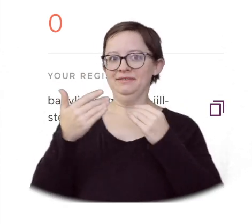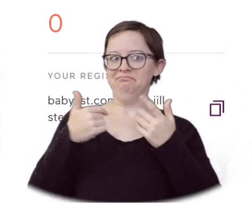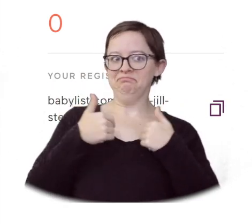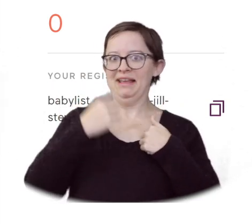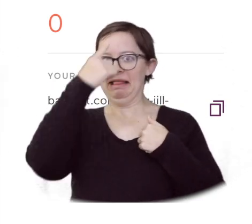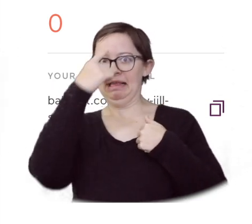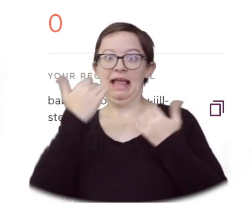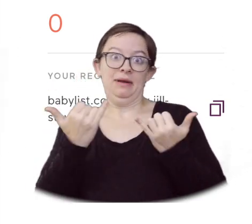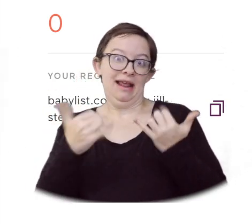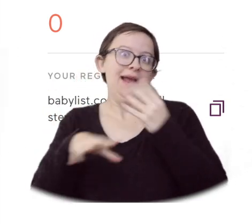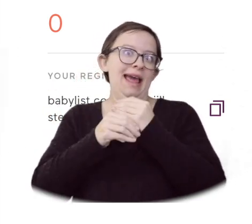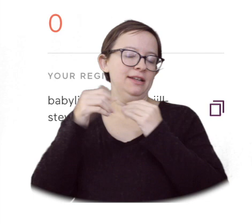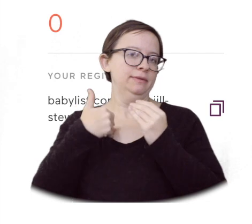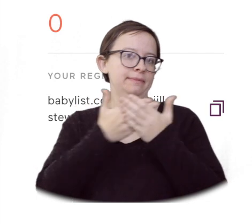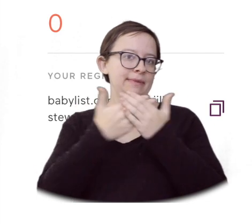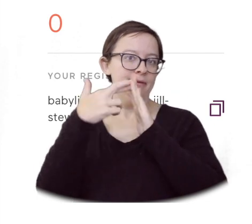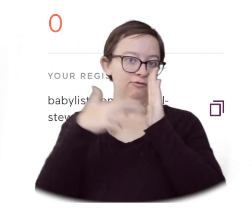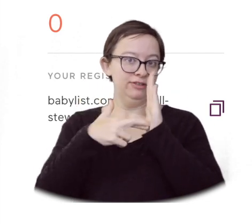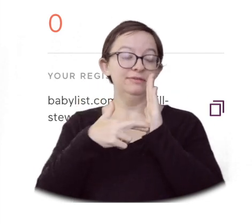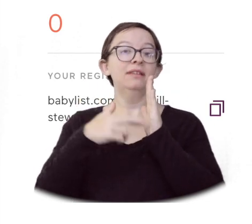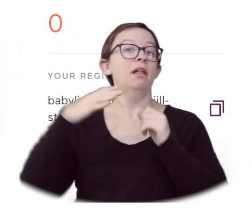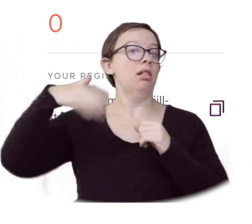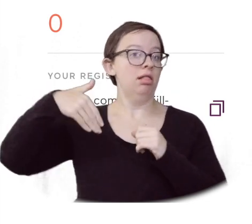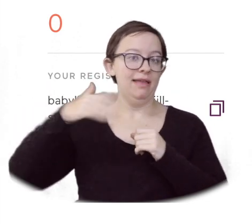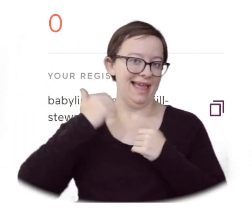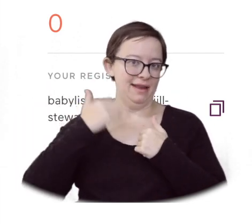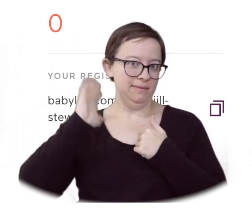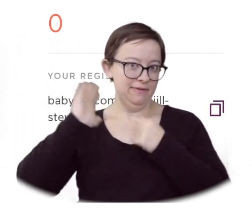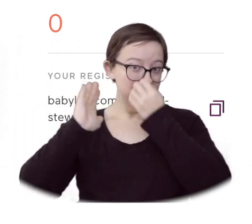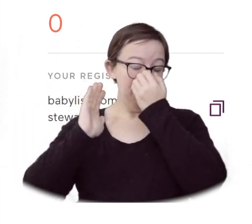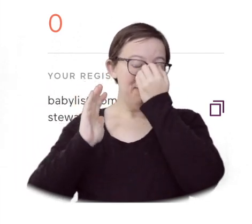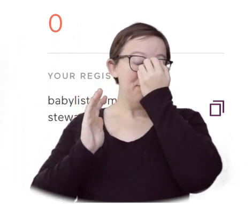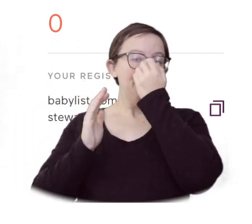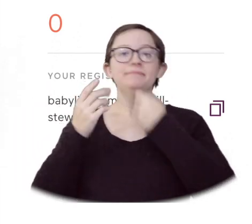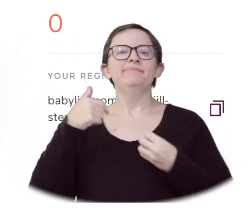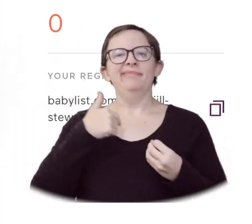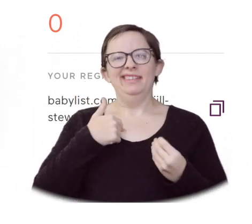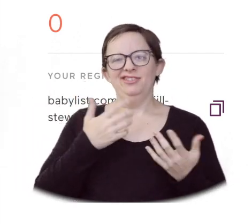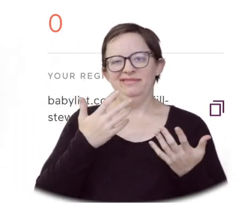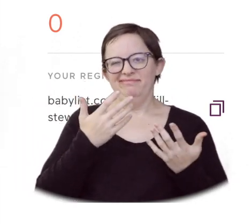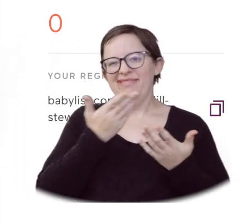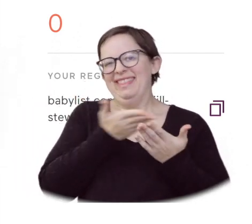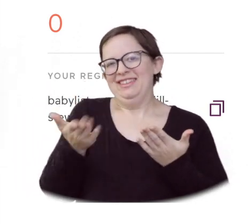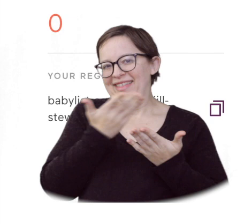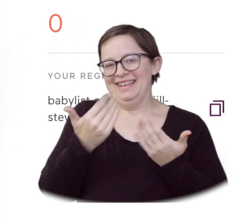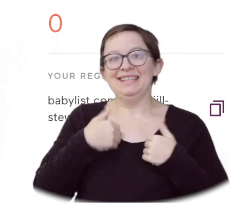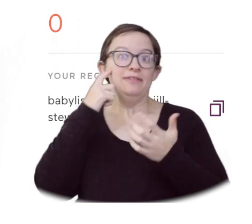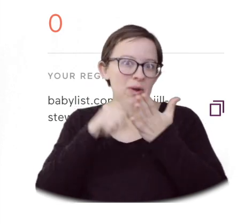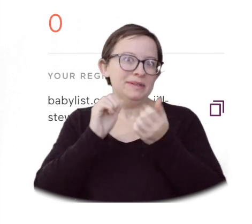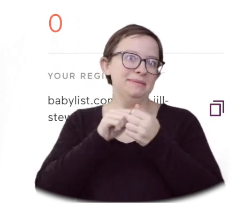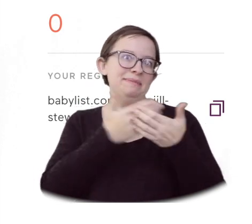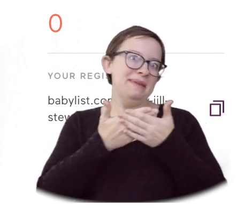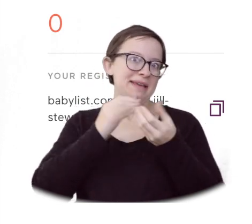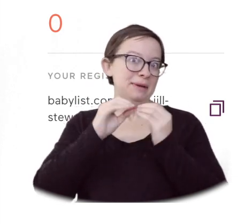extra items that I think I would add on to my baby registry that I didn't have in the first one. These are just things that I've